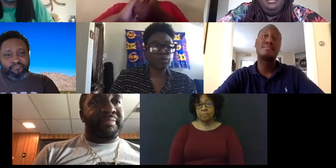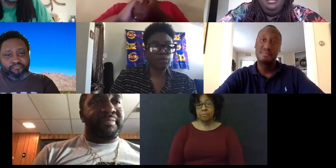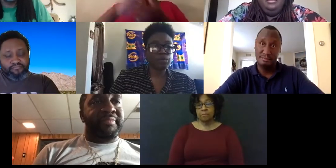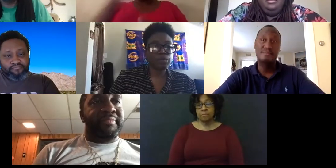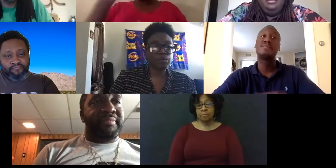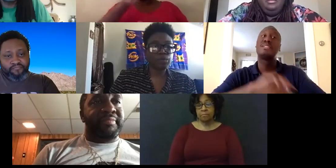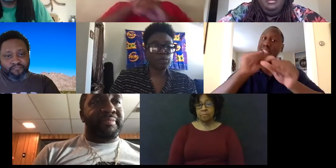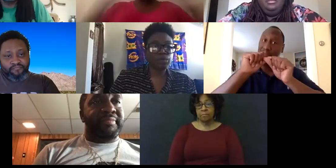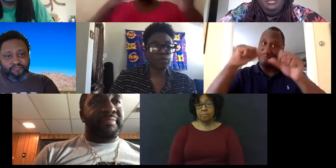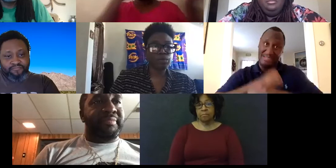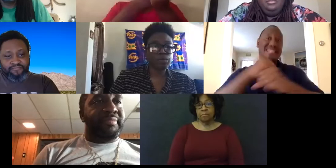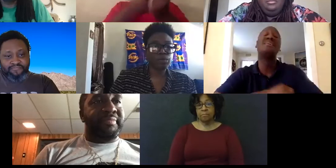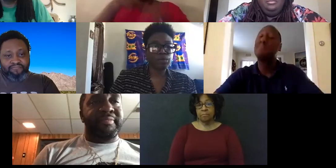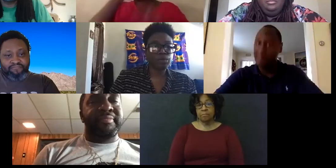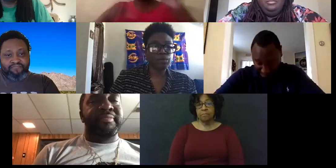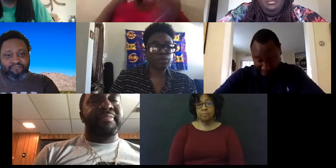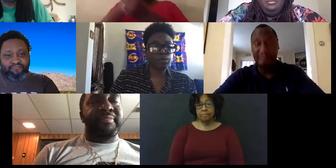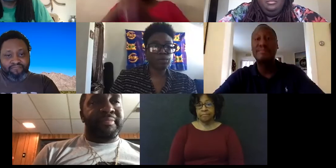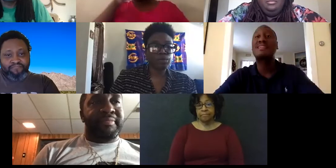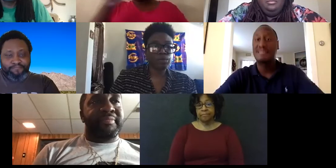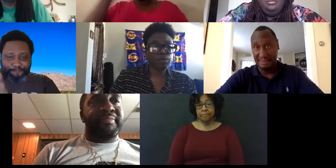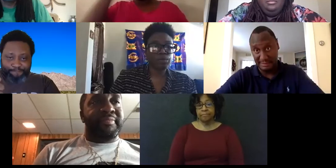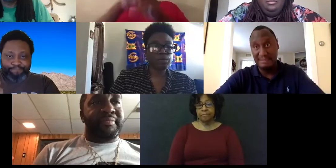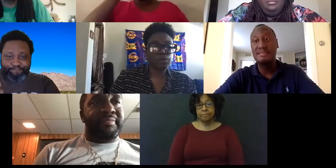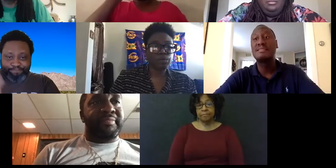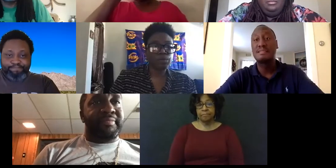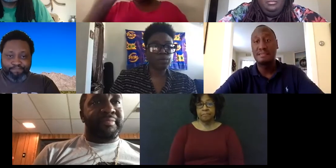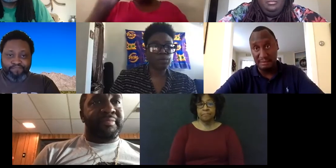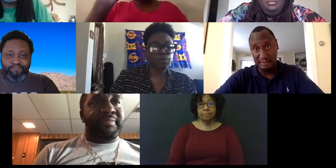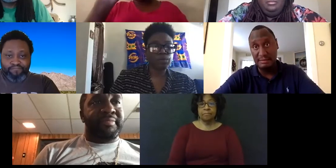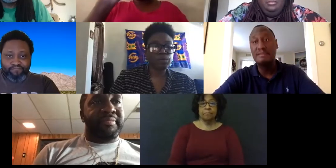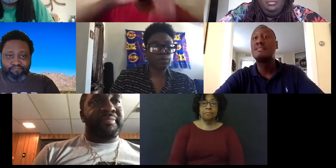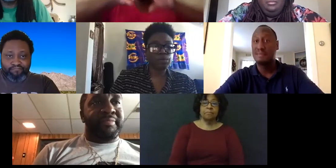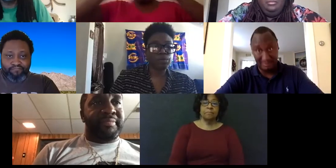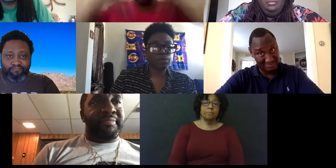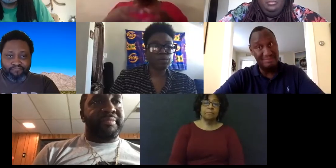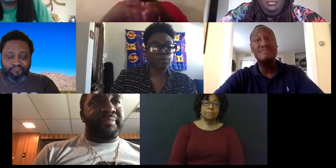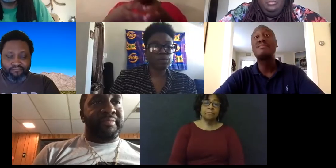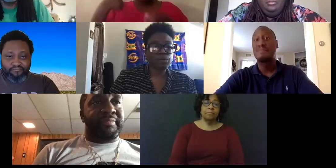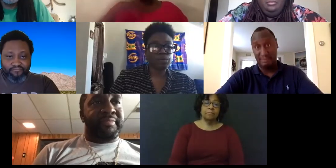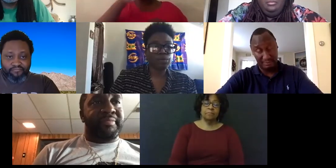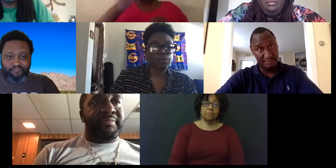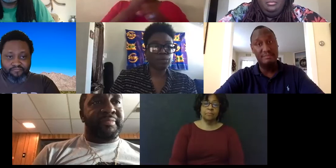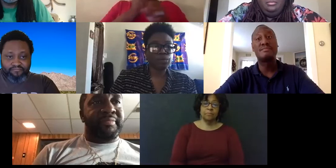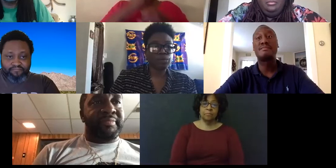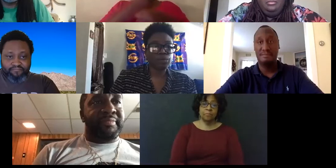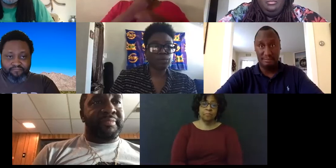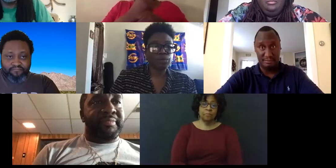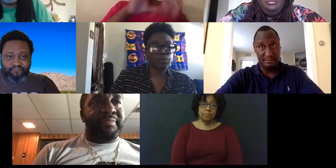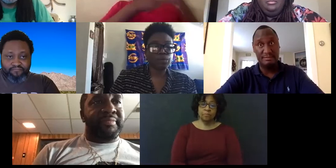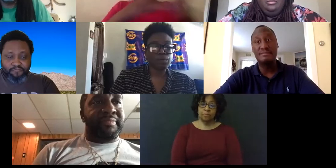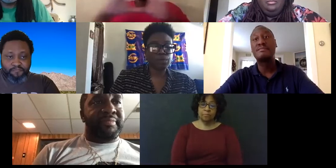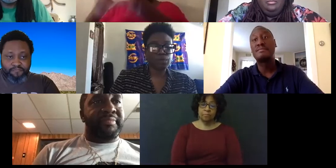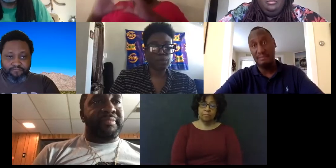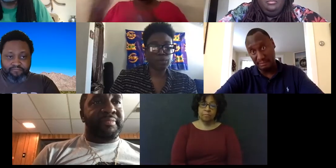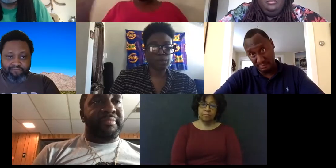us, we can't support them. Vote them out collectively. And we need to create groups that make sure that they know